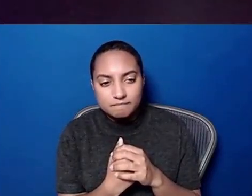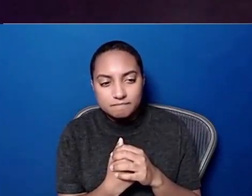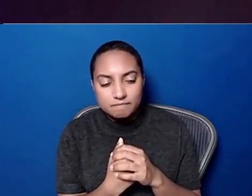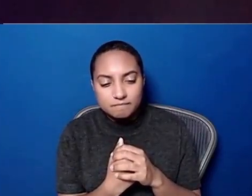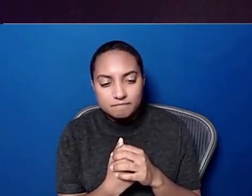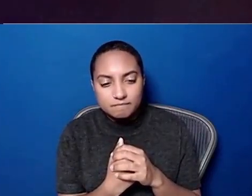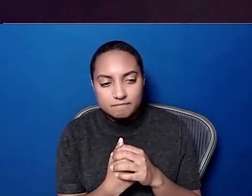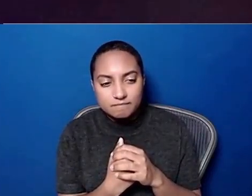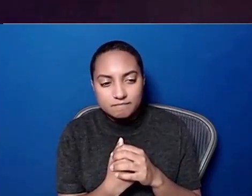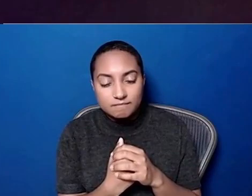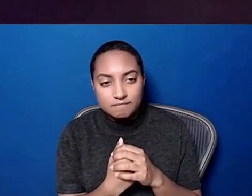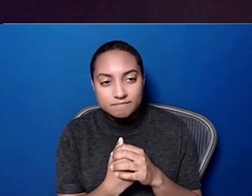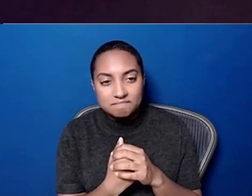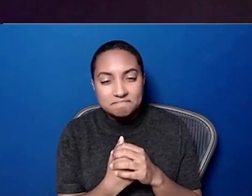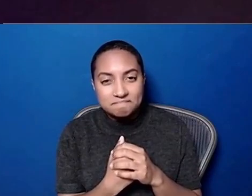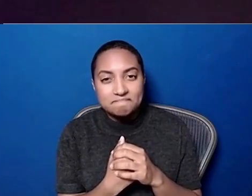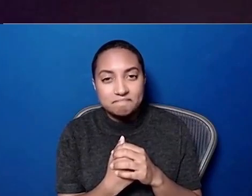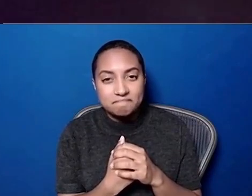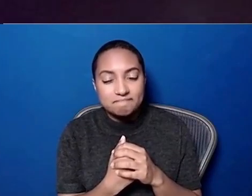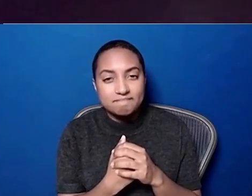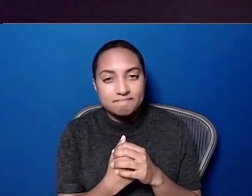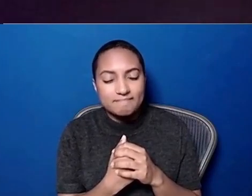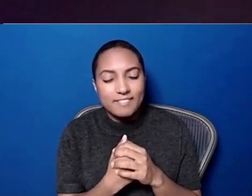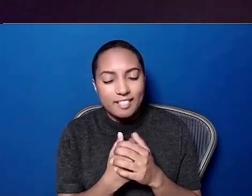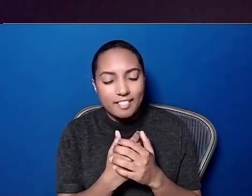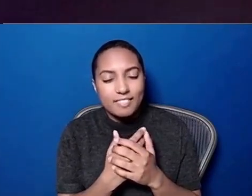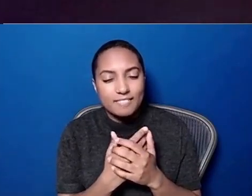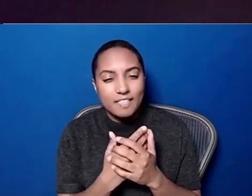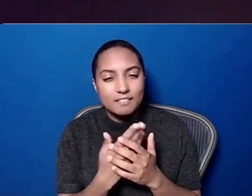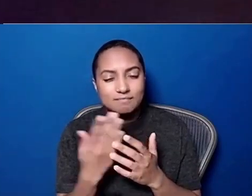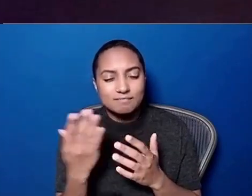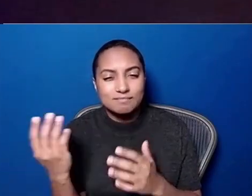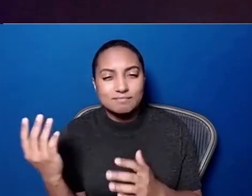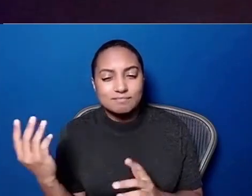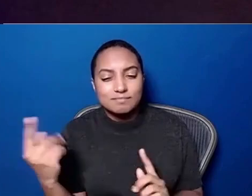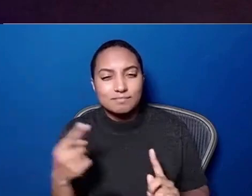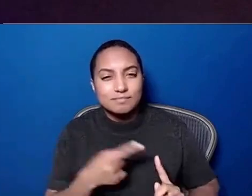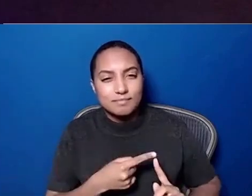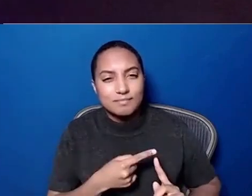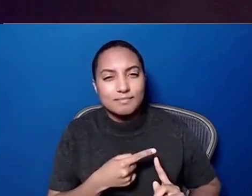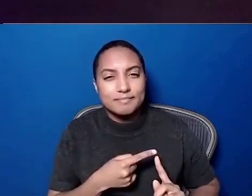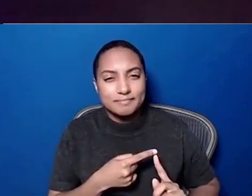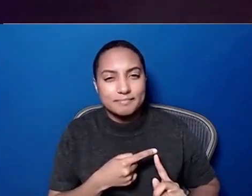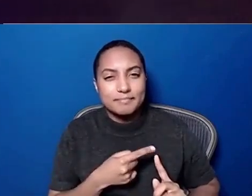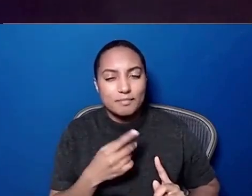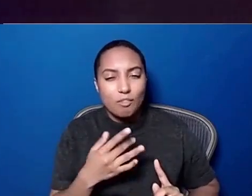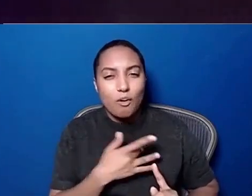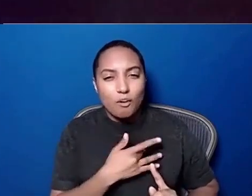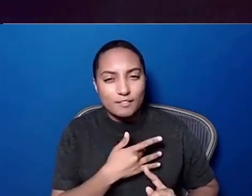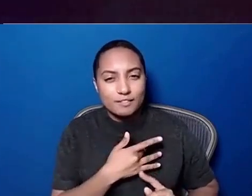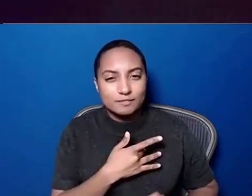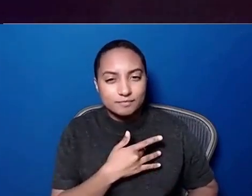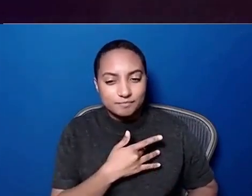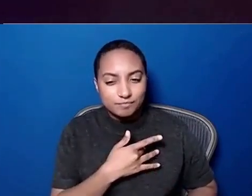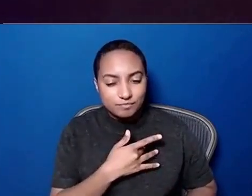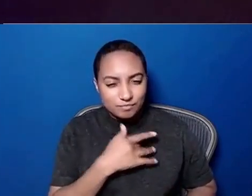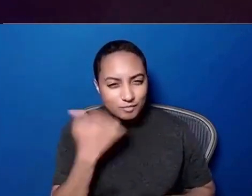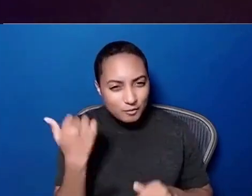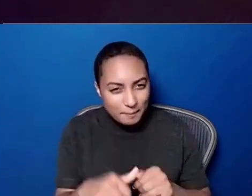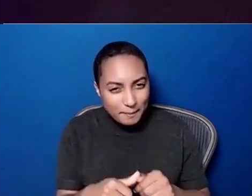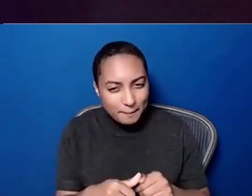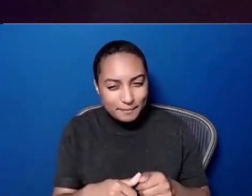And then the heart. So my heart will beat in time with your heart in shared agreement, y'all,